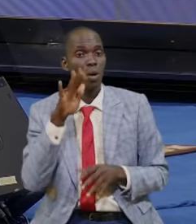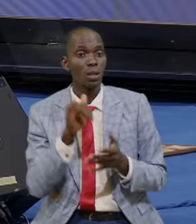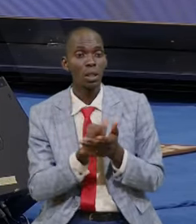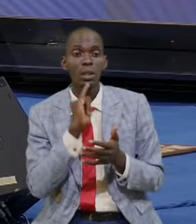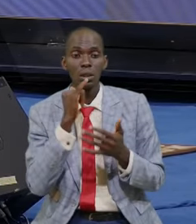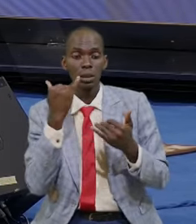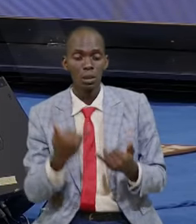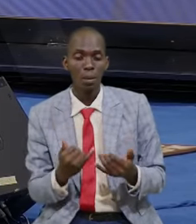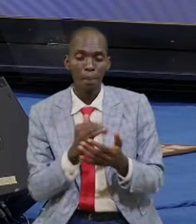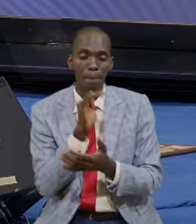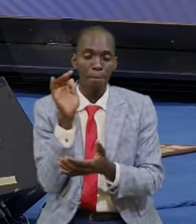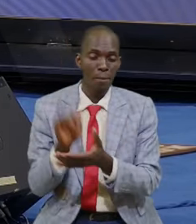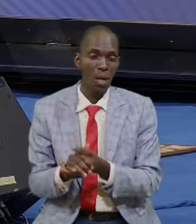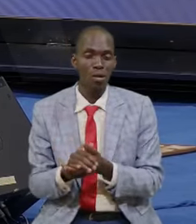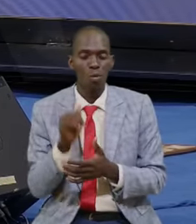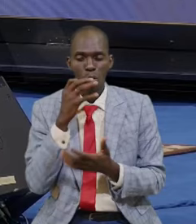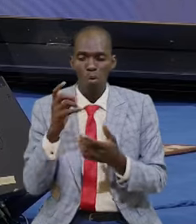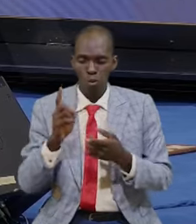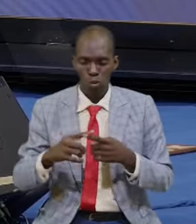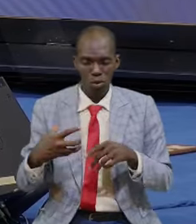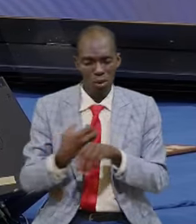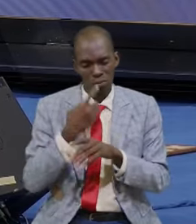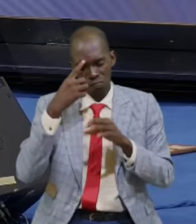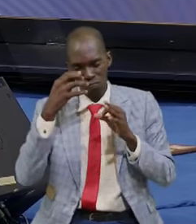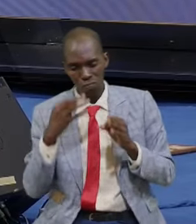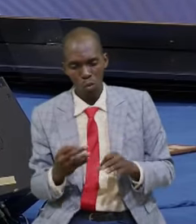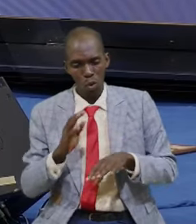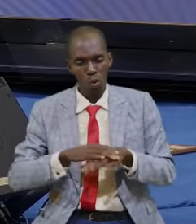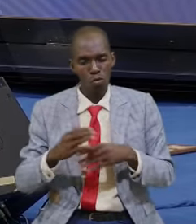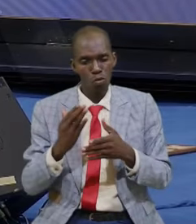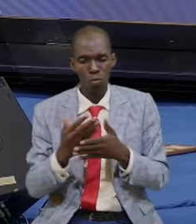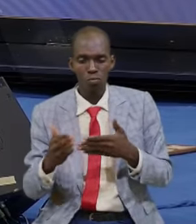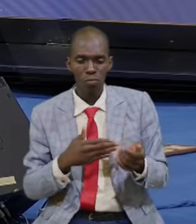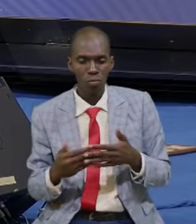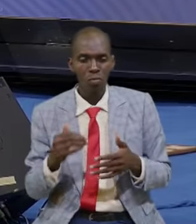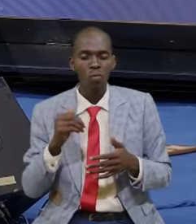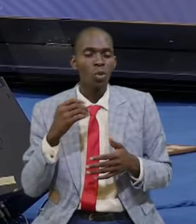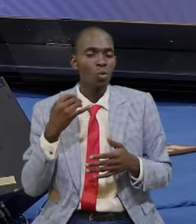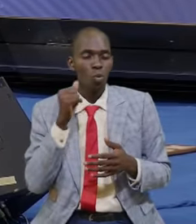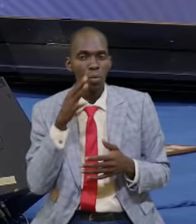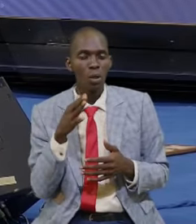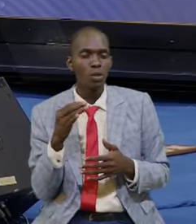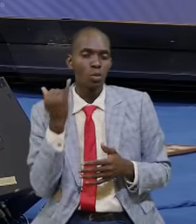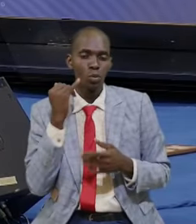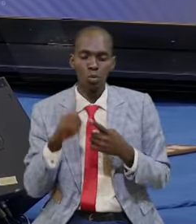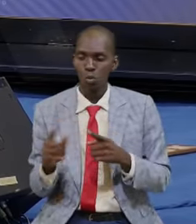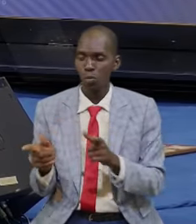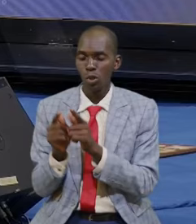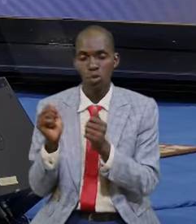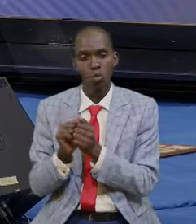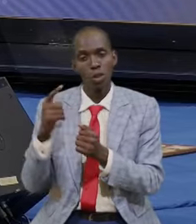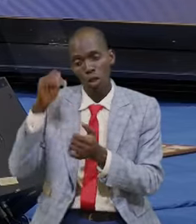take a decision. Instead of taking that decision with her husband, she goes to the old friends,